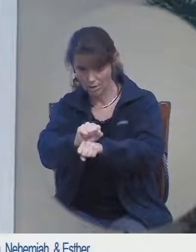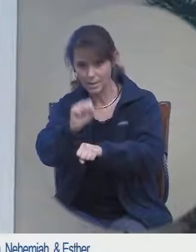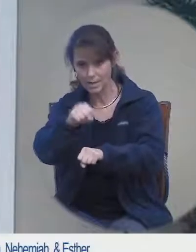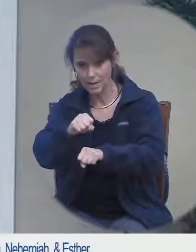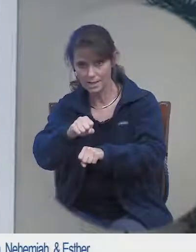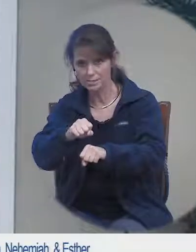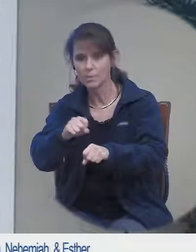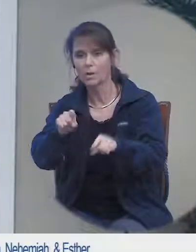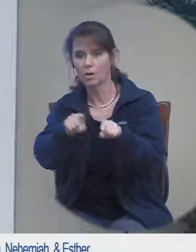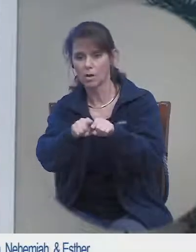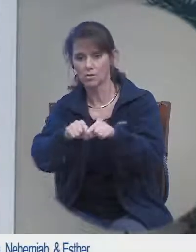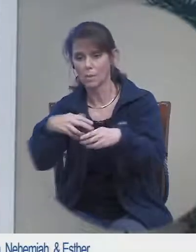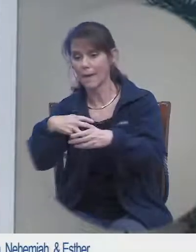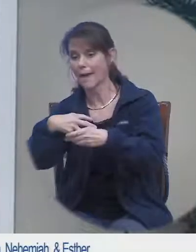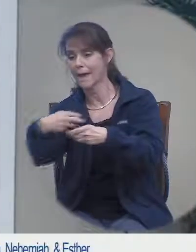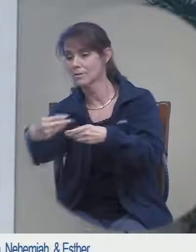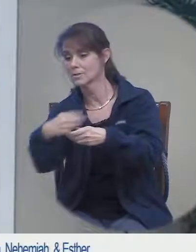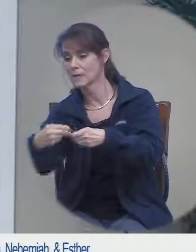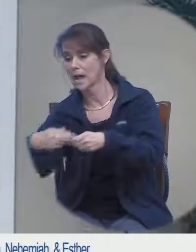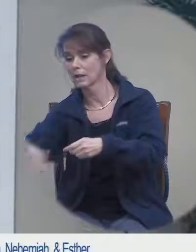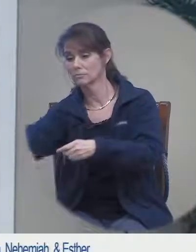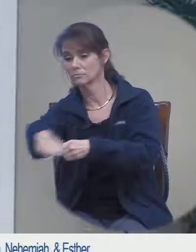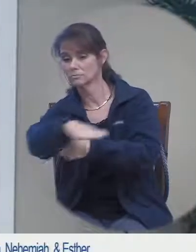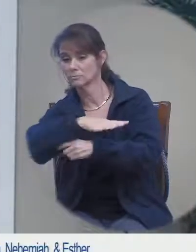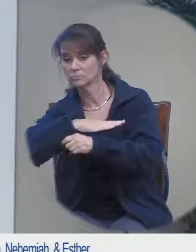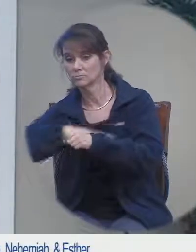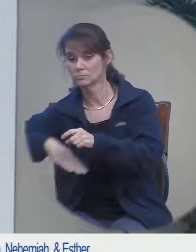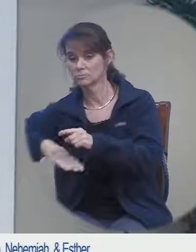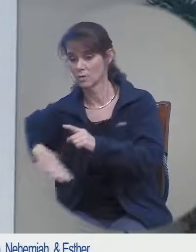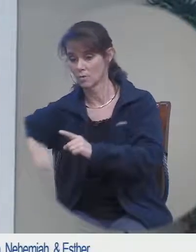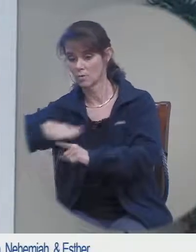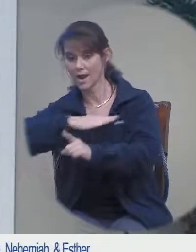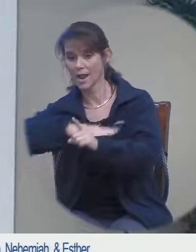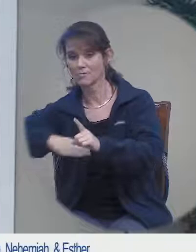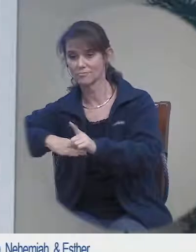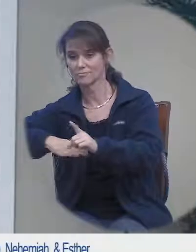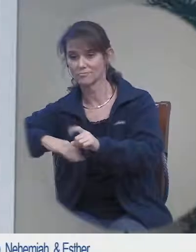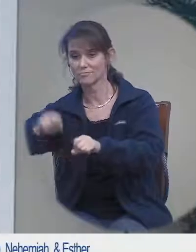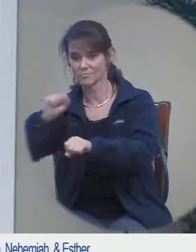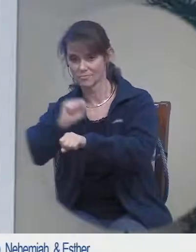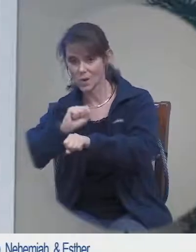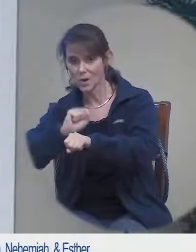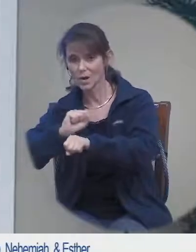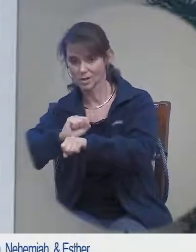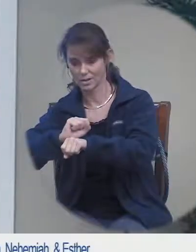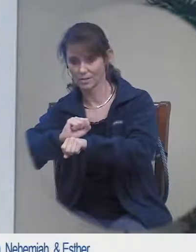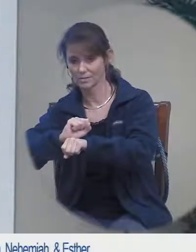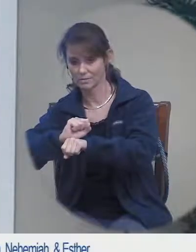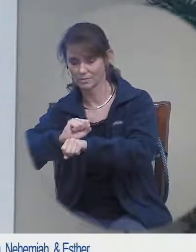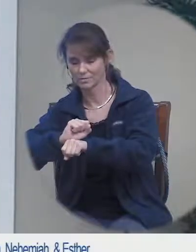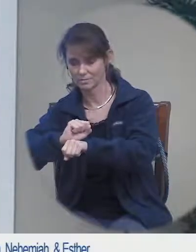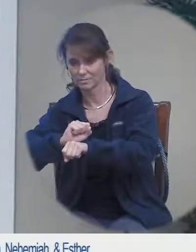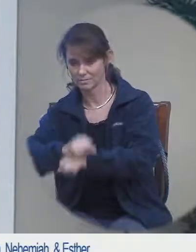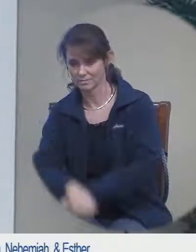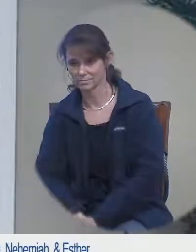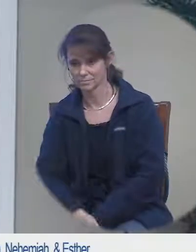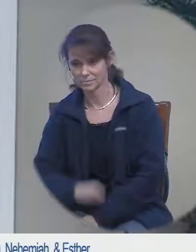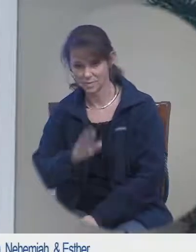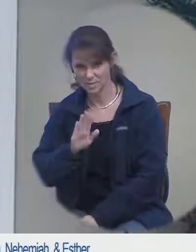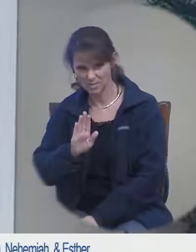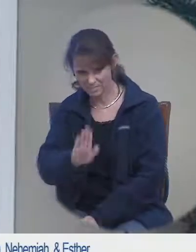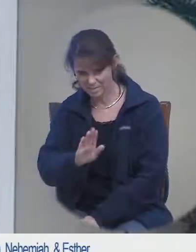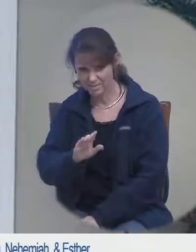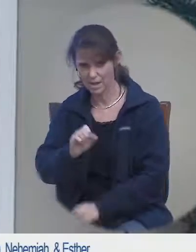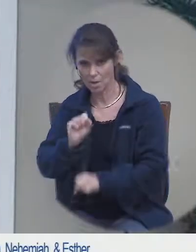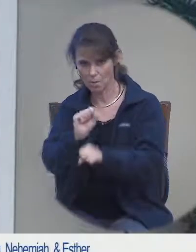temple. The work of the Levites was much broader than we may sometimes just initially think. It went